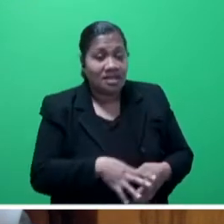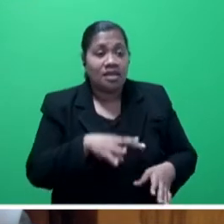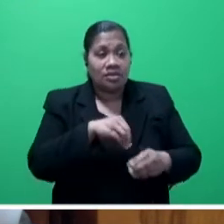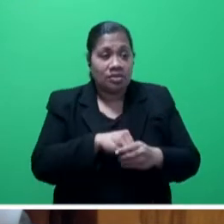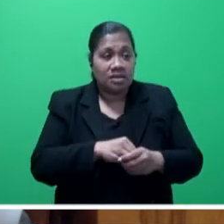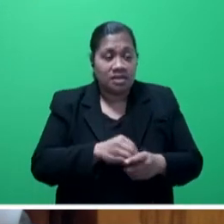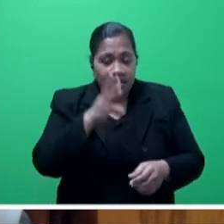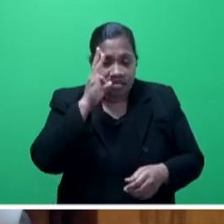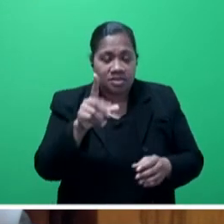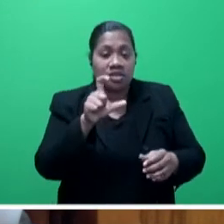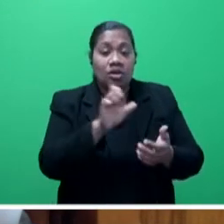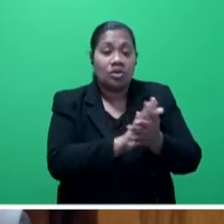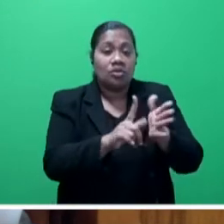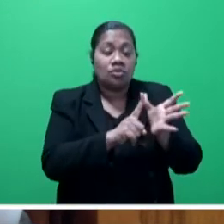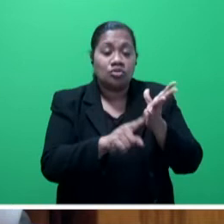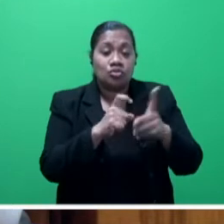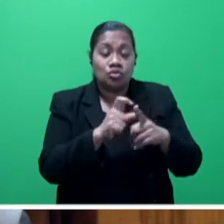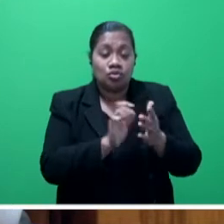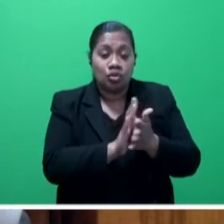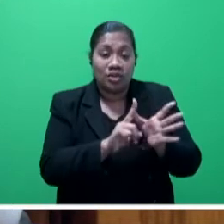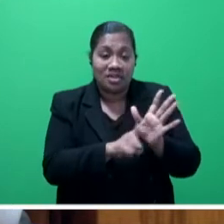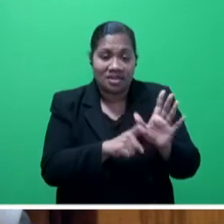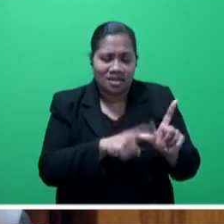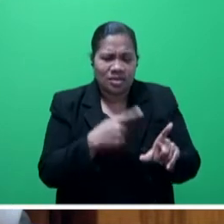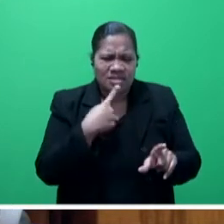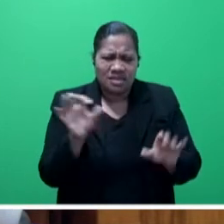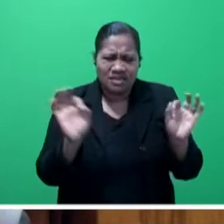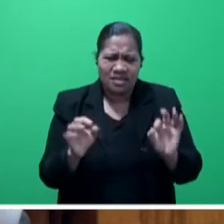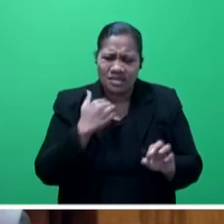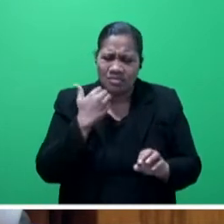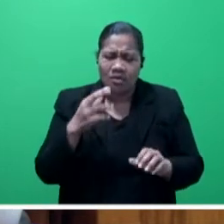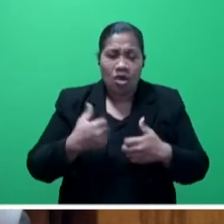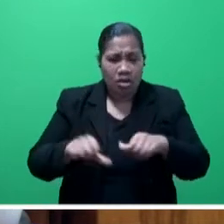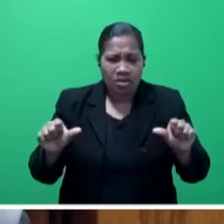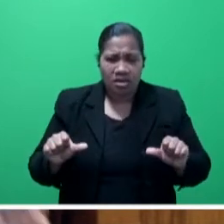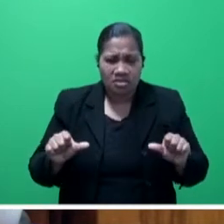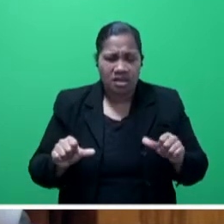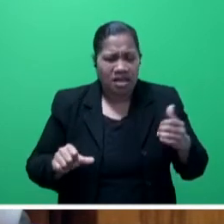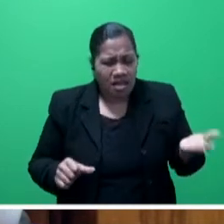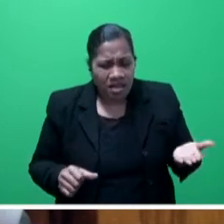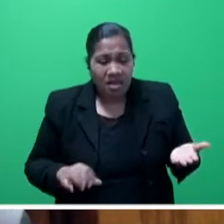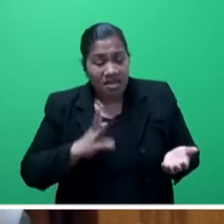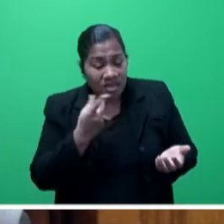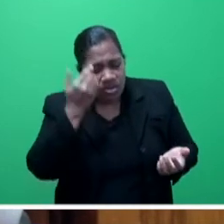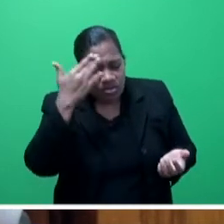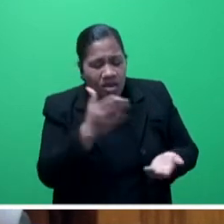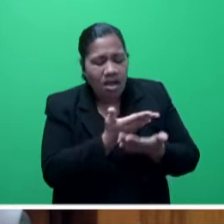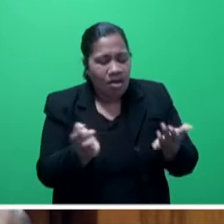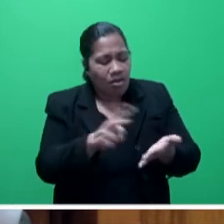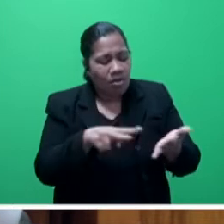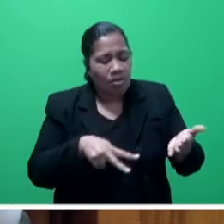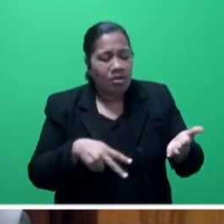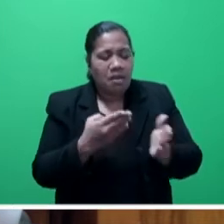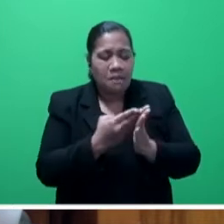Chaudhary, Mr. Speaker, say, who was saying that there's nothing much for agriculture sector, Mr. Speaker, say, either they don't know how to read the budget estimates, the